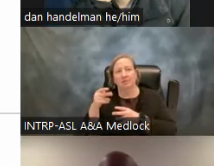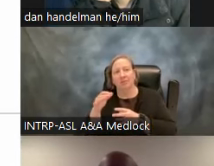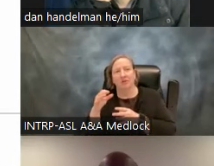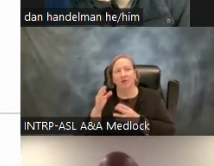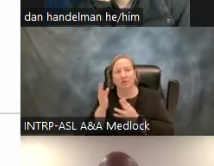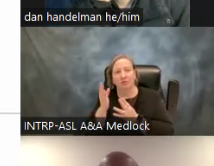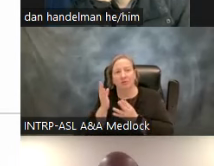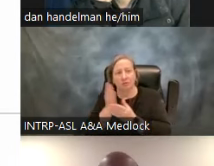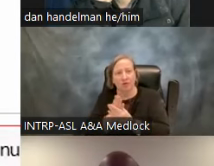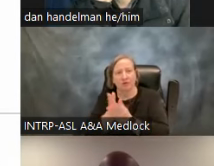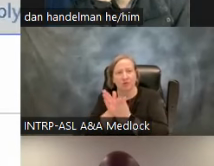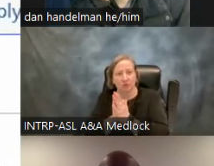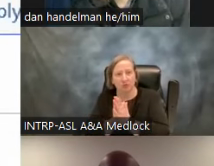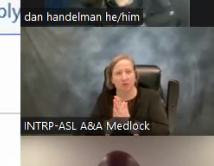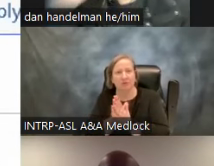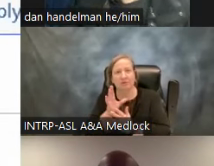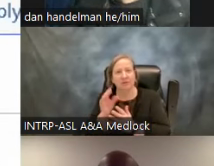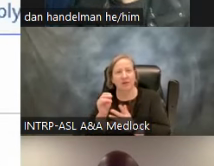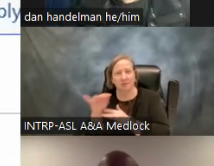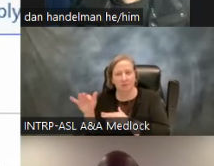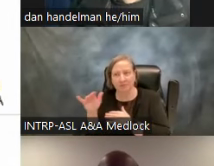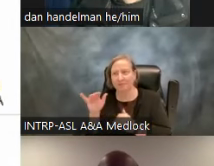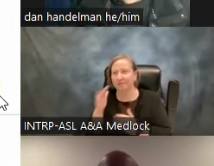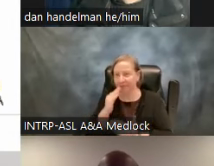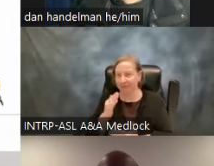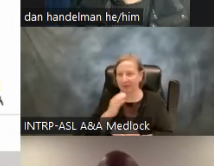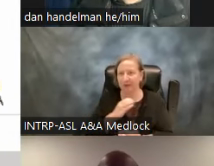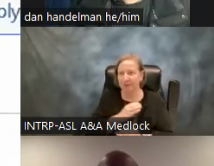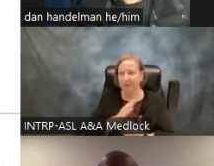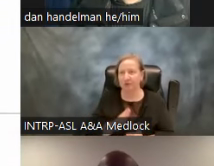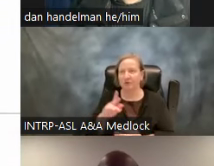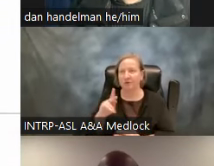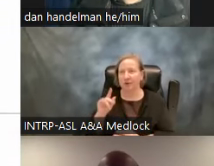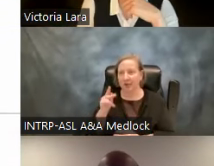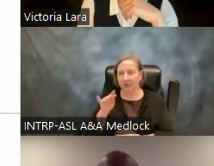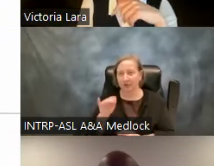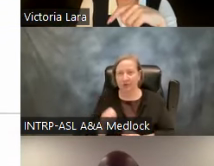you. Thank you, Commissioner Catherine.